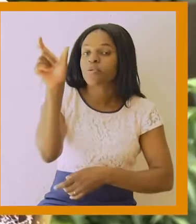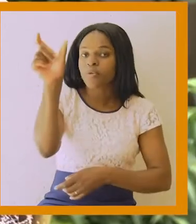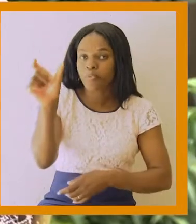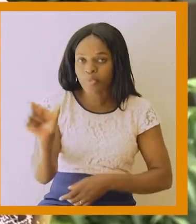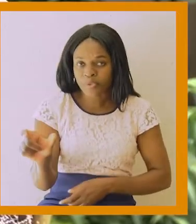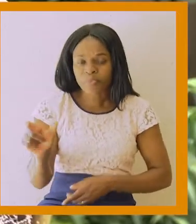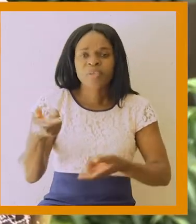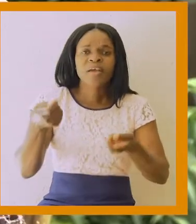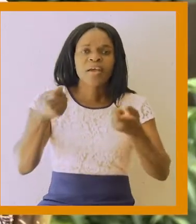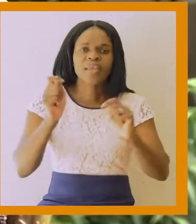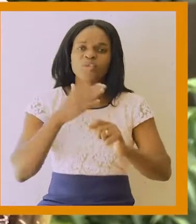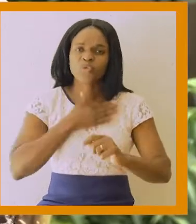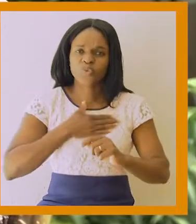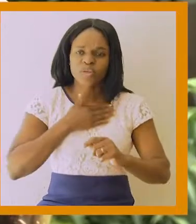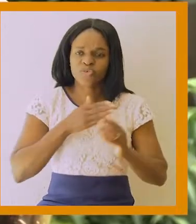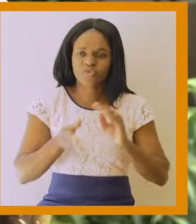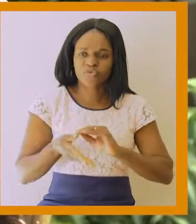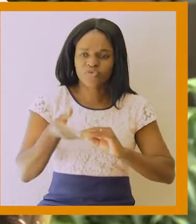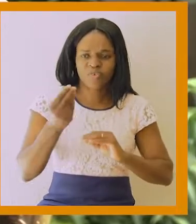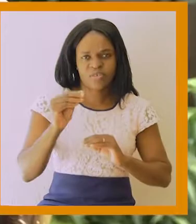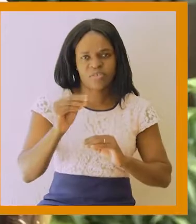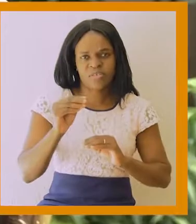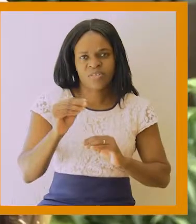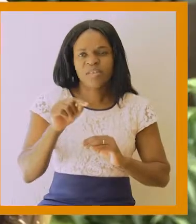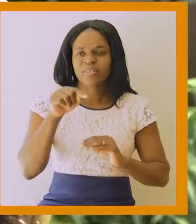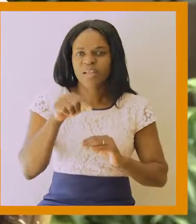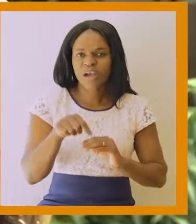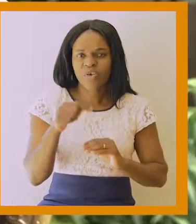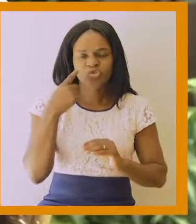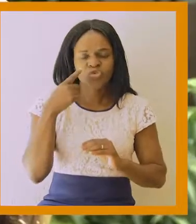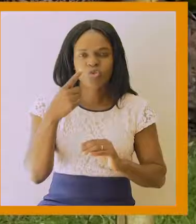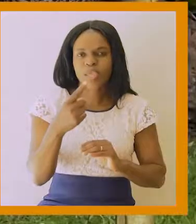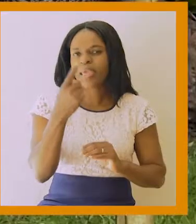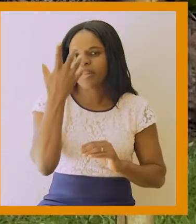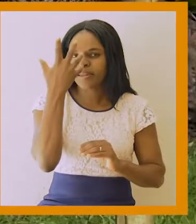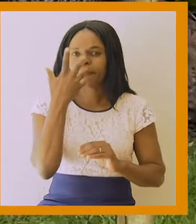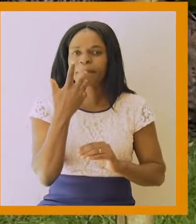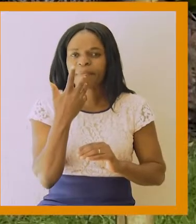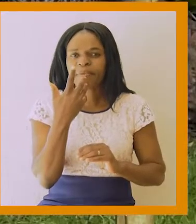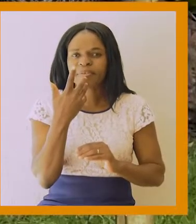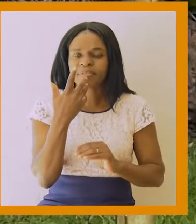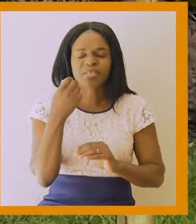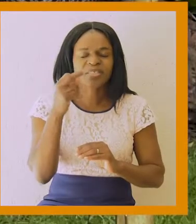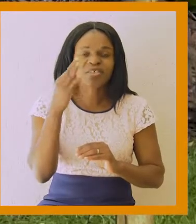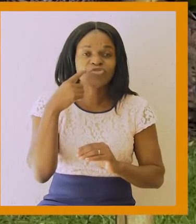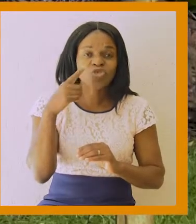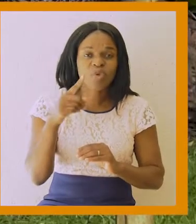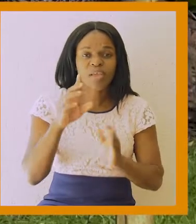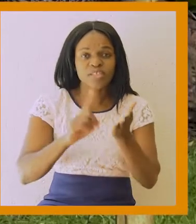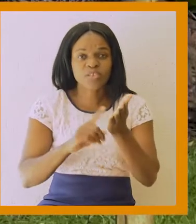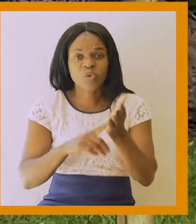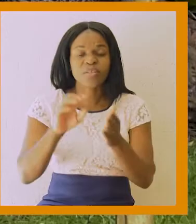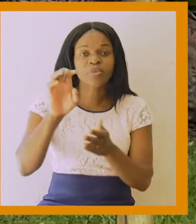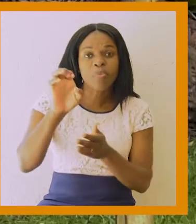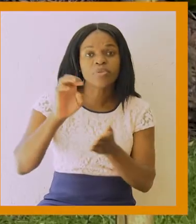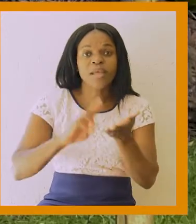but would want also to find out what are the trends in Zimbabwe when you're looking at the issue of sexual